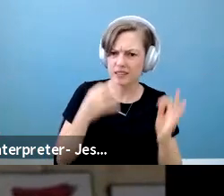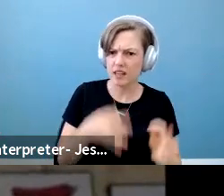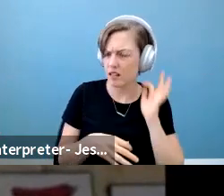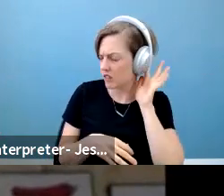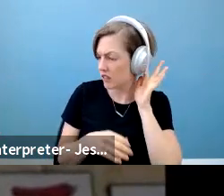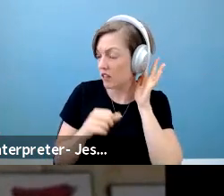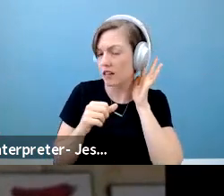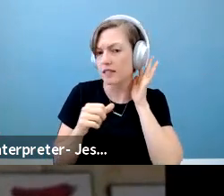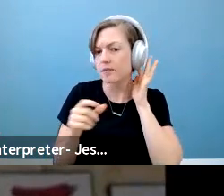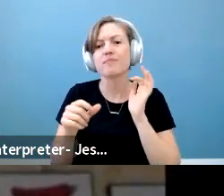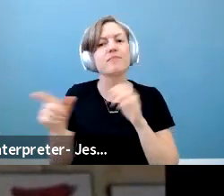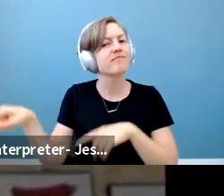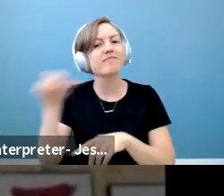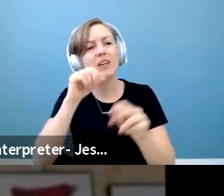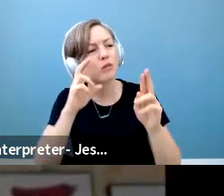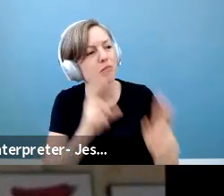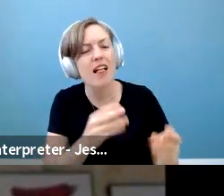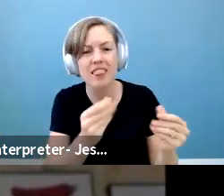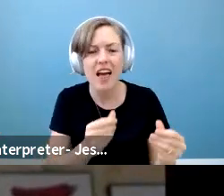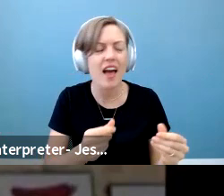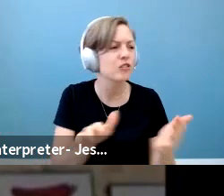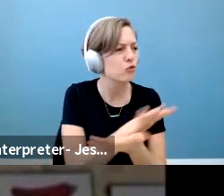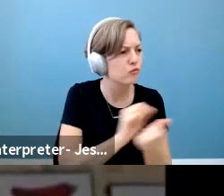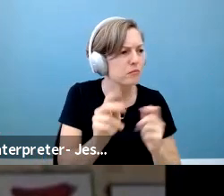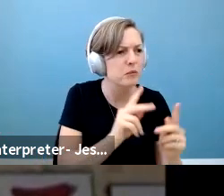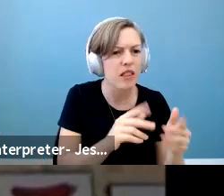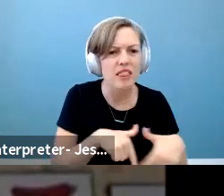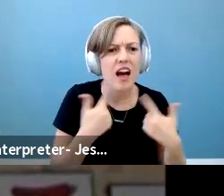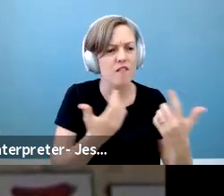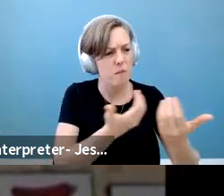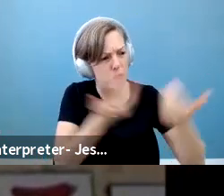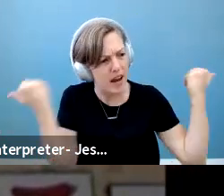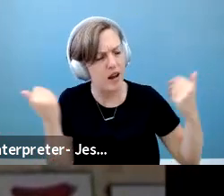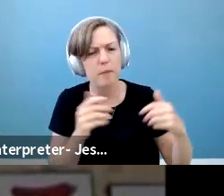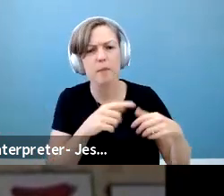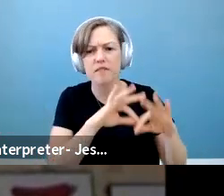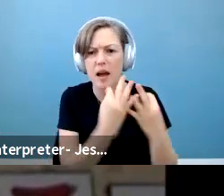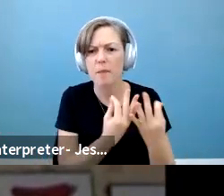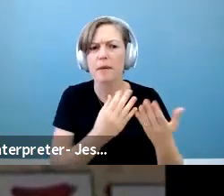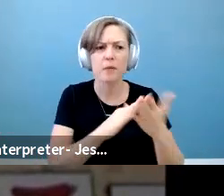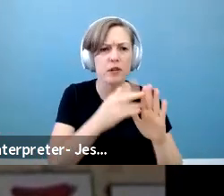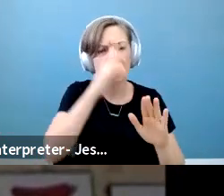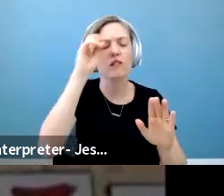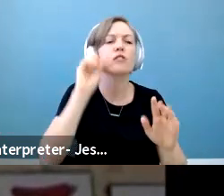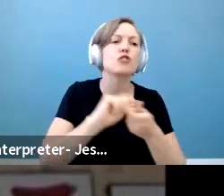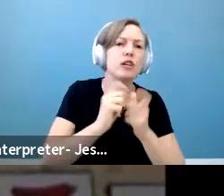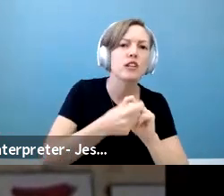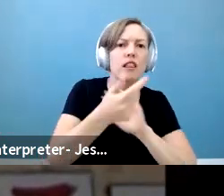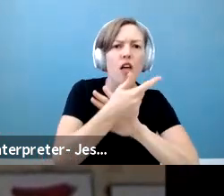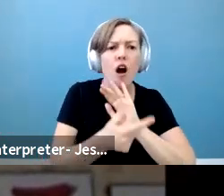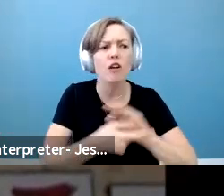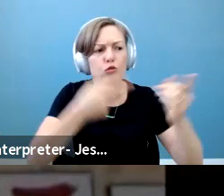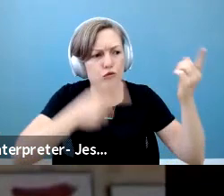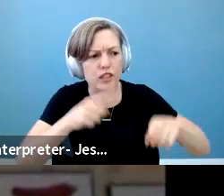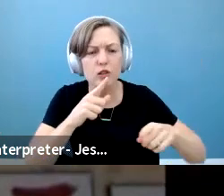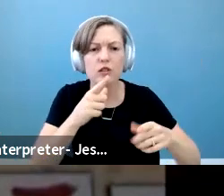Disrespecting the land, destroying people's lives by breaking up families and communities, changing laws and treaties that protect